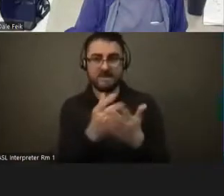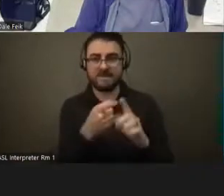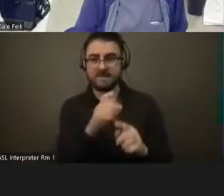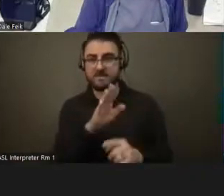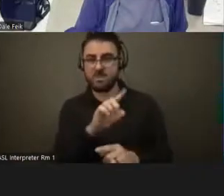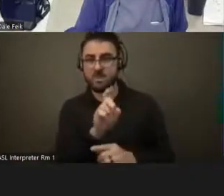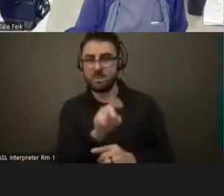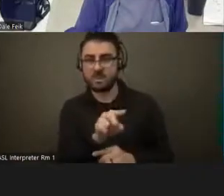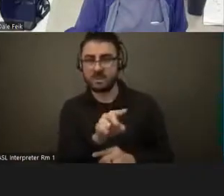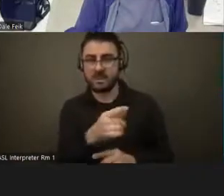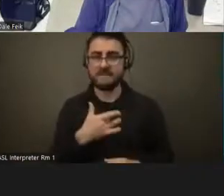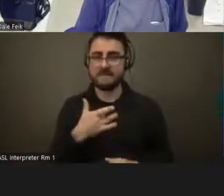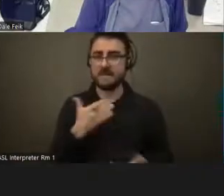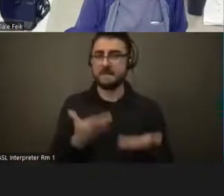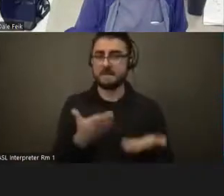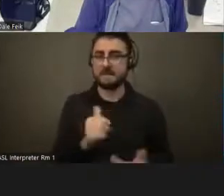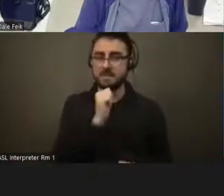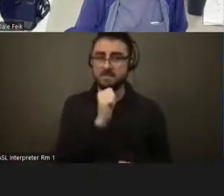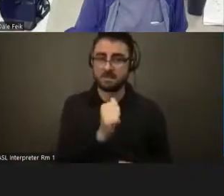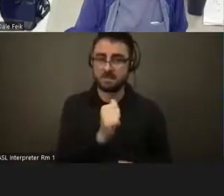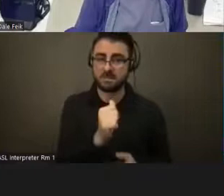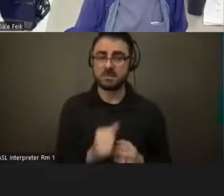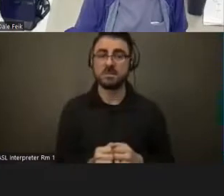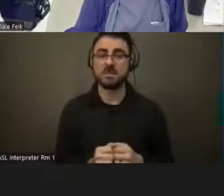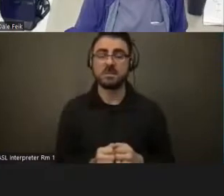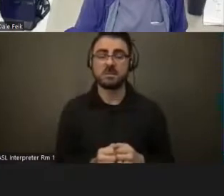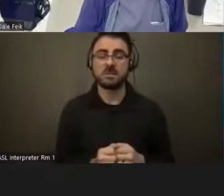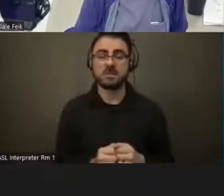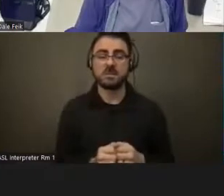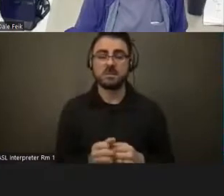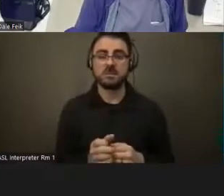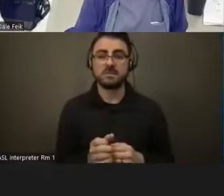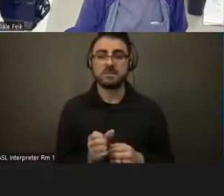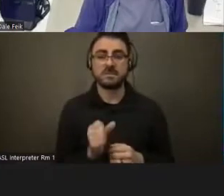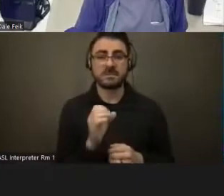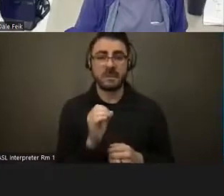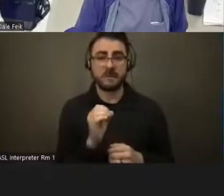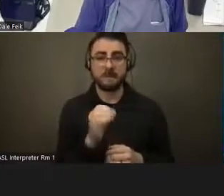So please do help me.